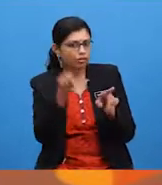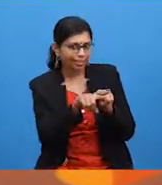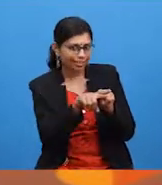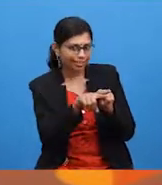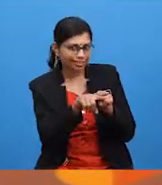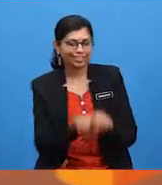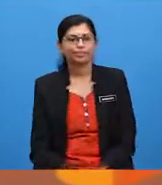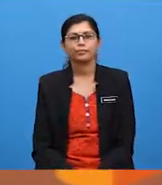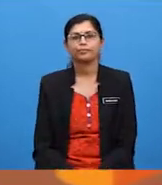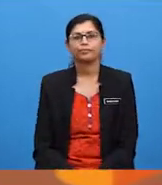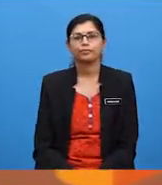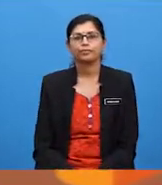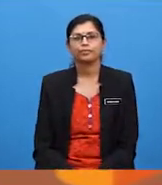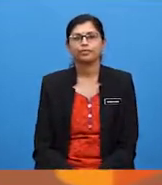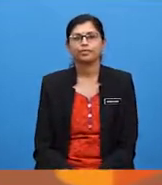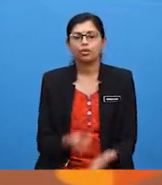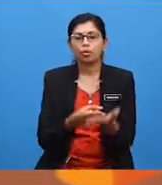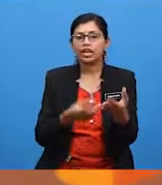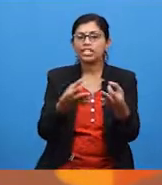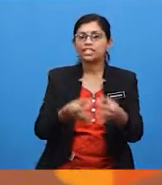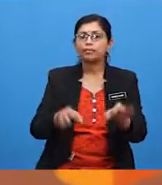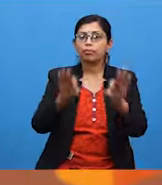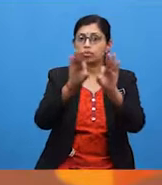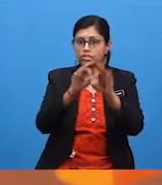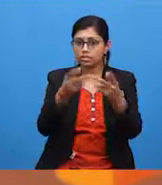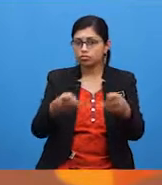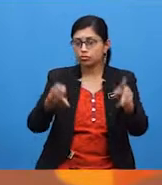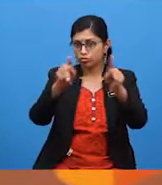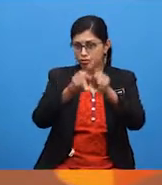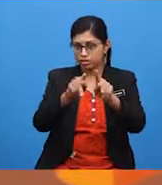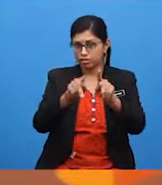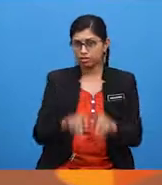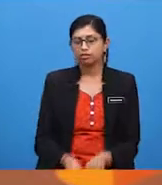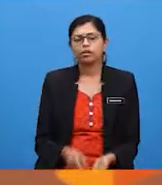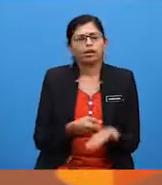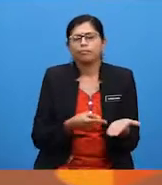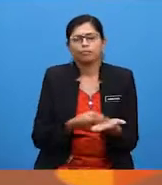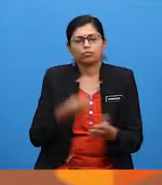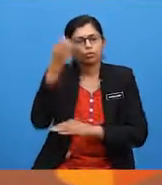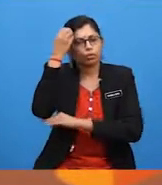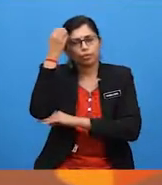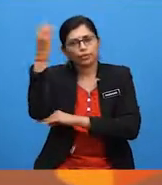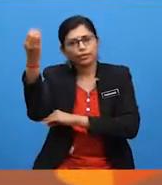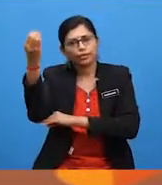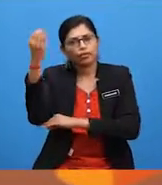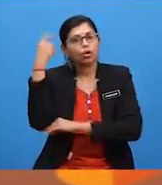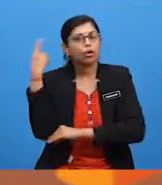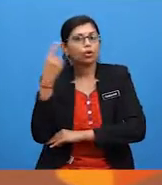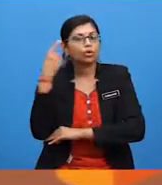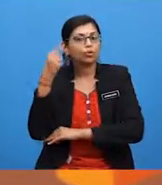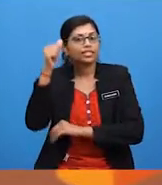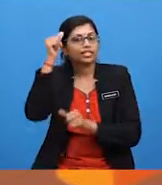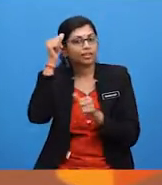And what is important, no matter what your opinion is, always